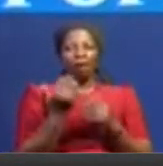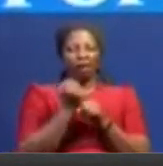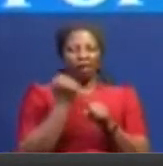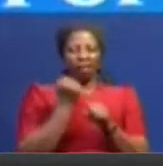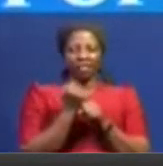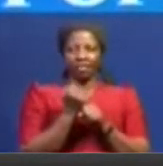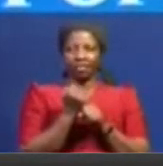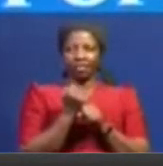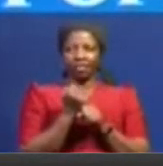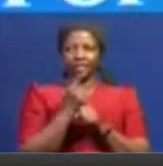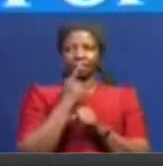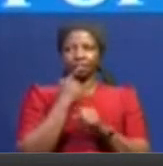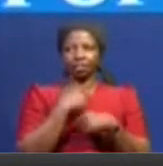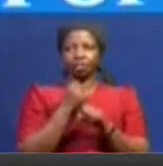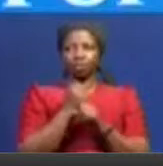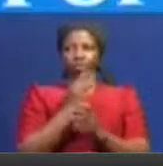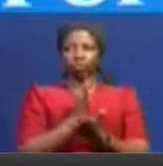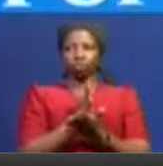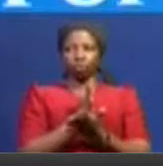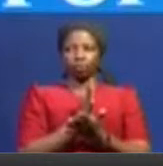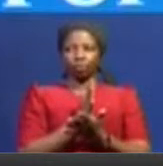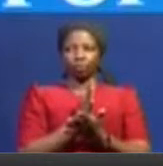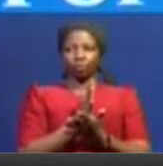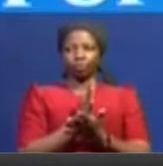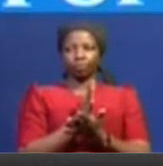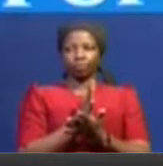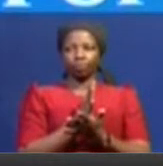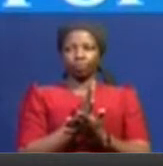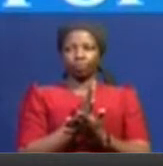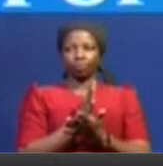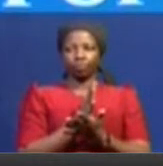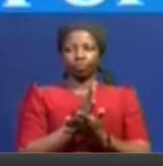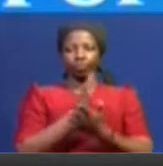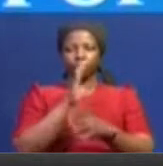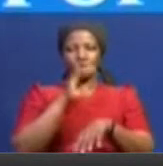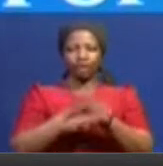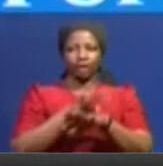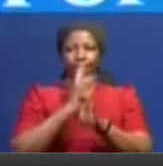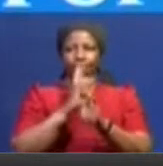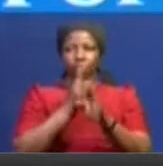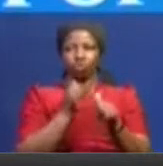assignments, to be able to ensure that we